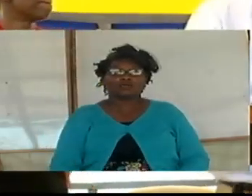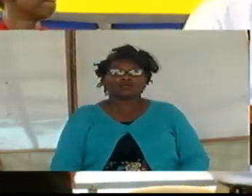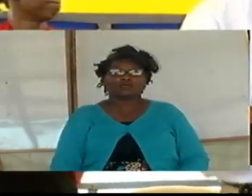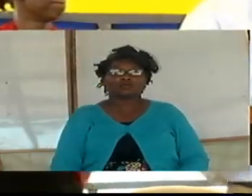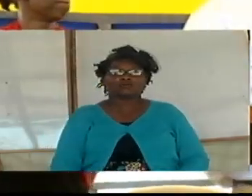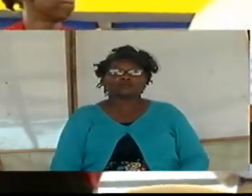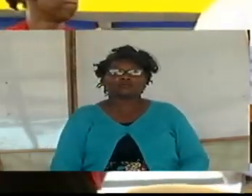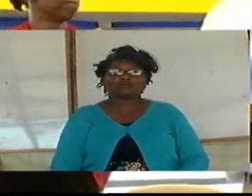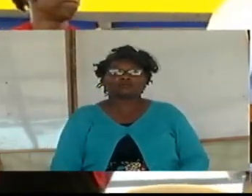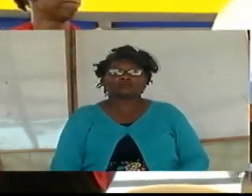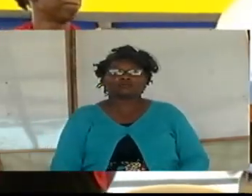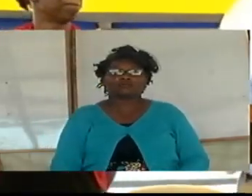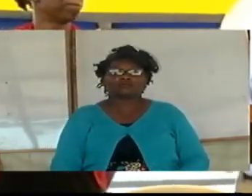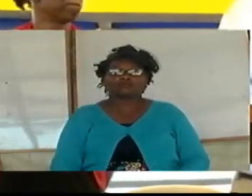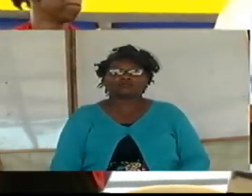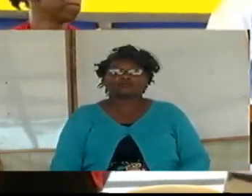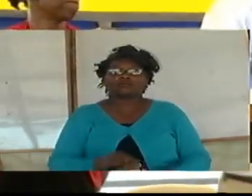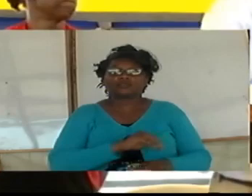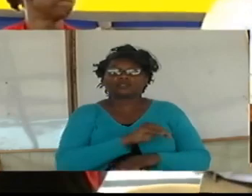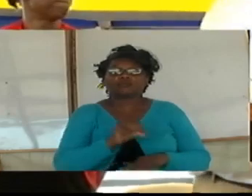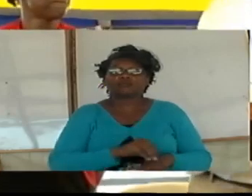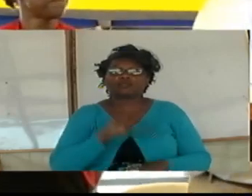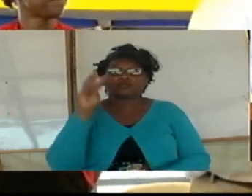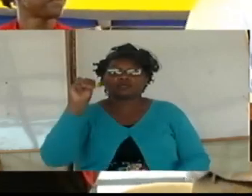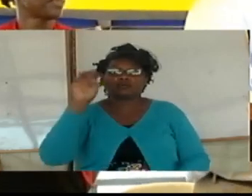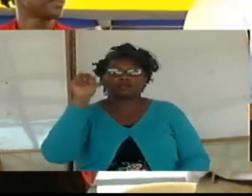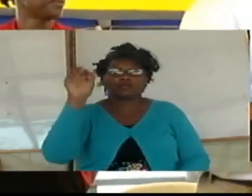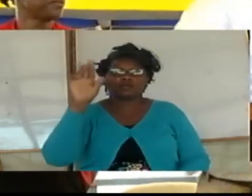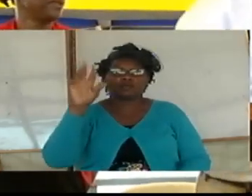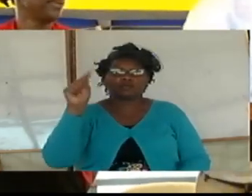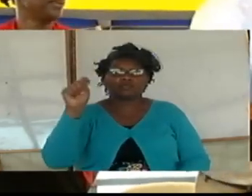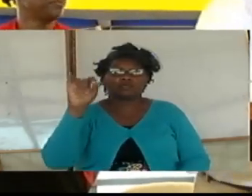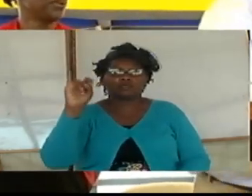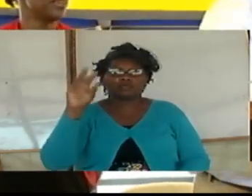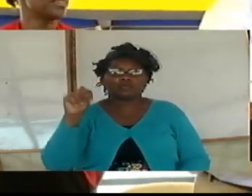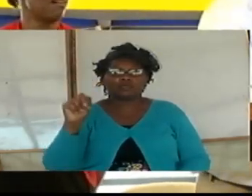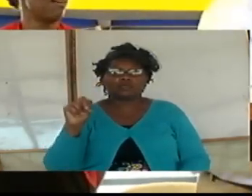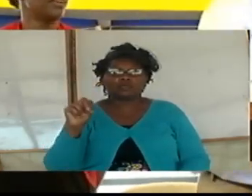then introduce a speaker. God bless you, Minister Martin, in the name of the Lord.